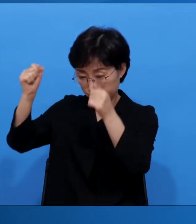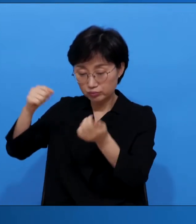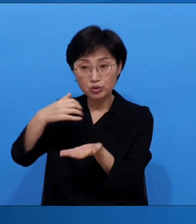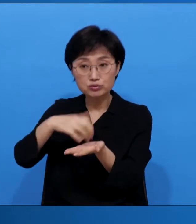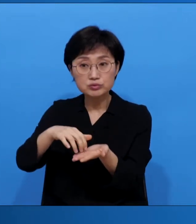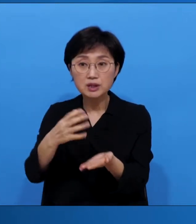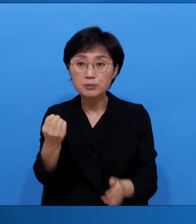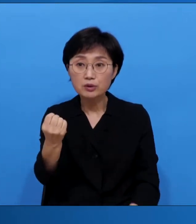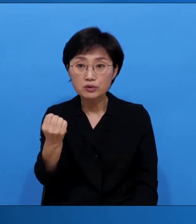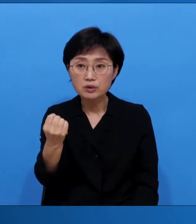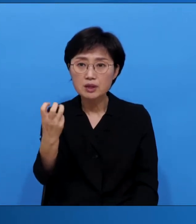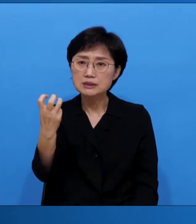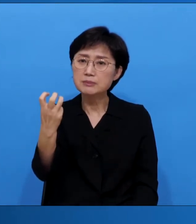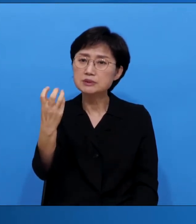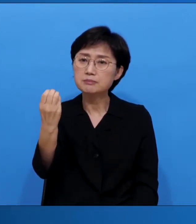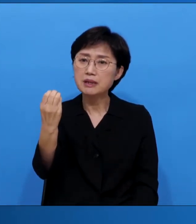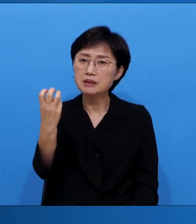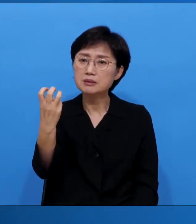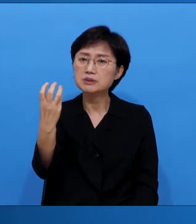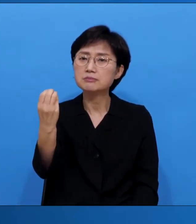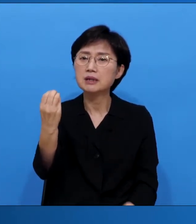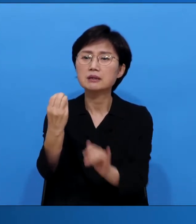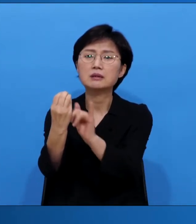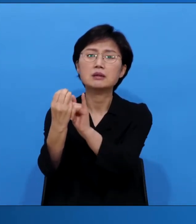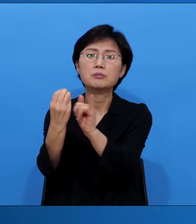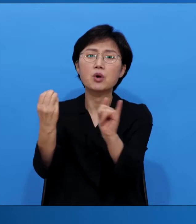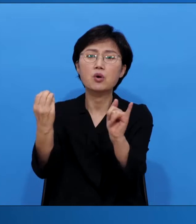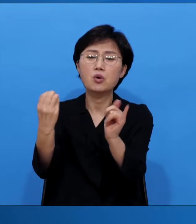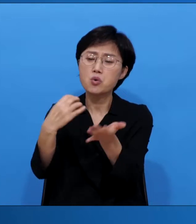just in Korea alone, there are 300,000 shamans.